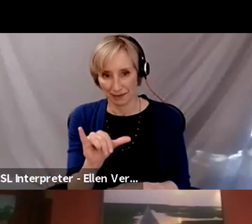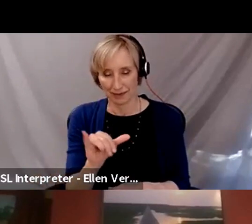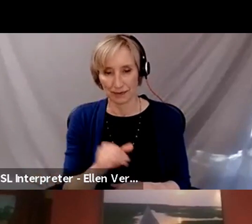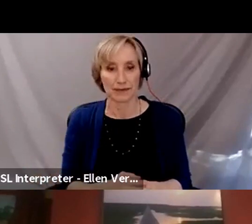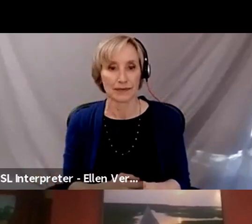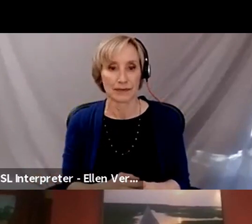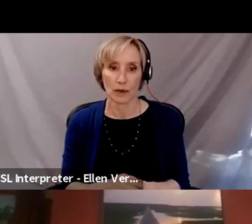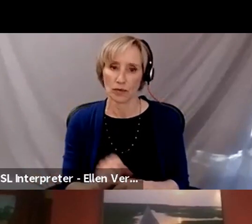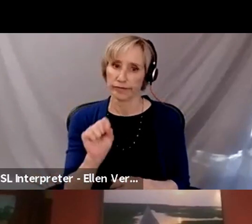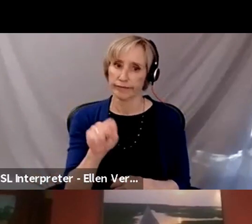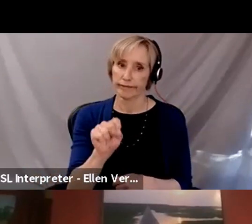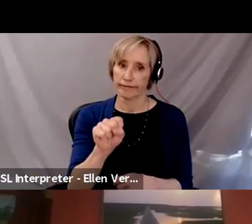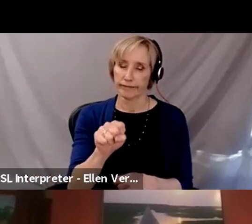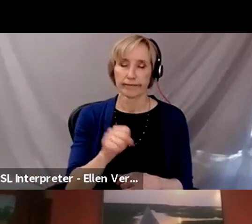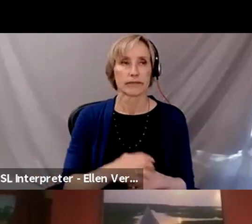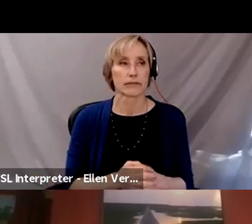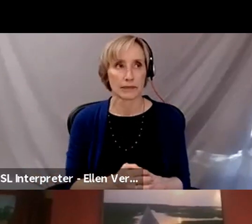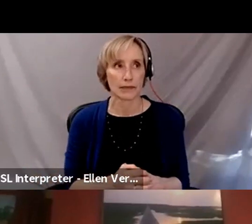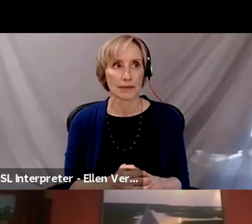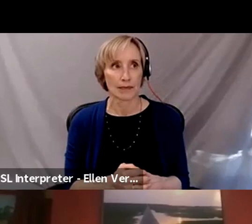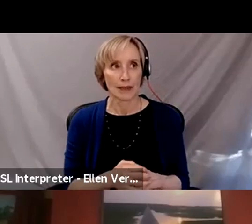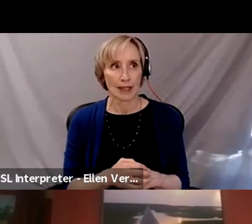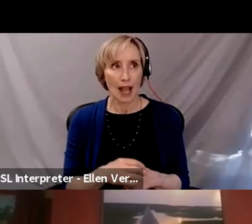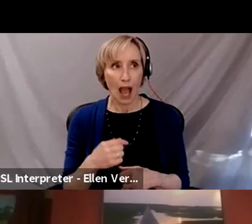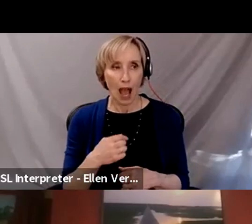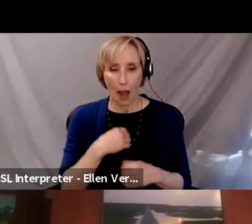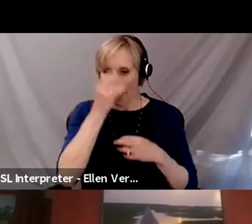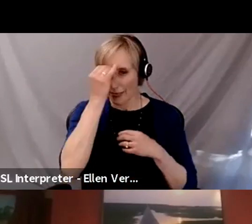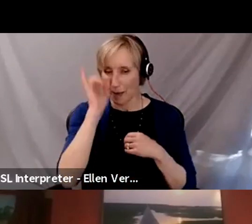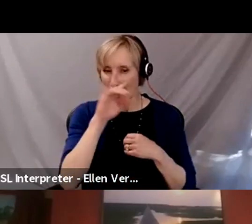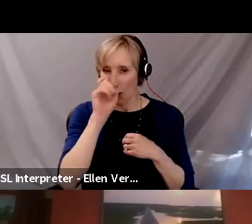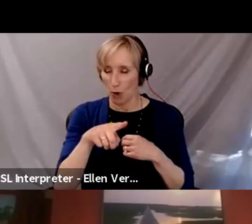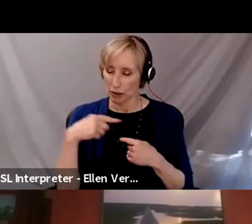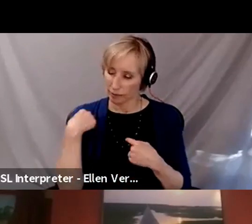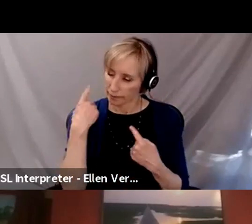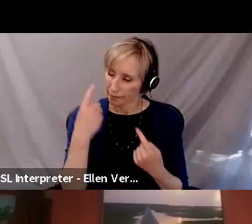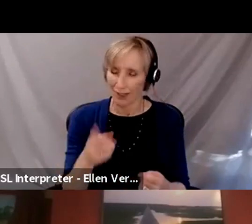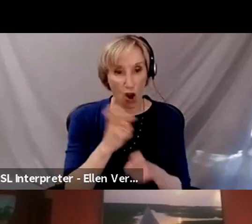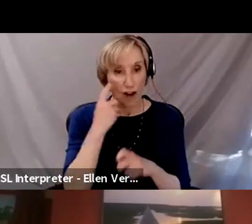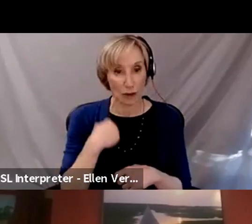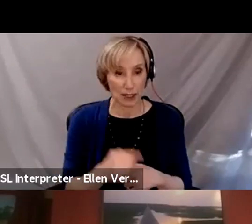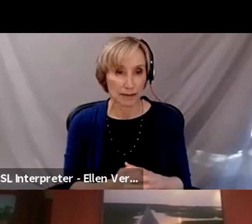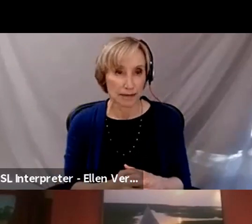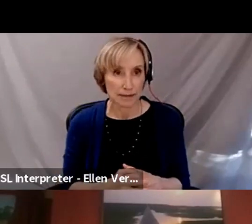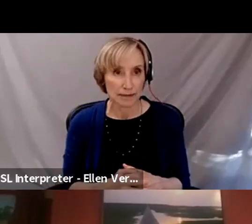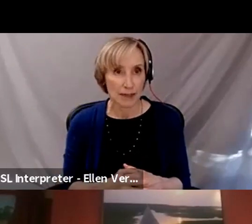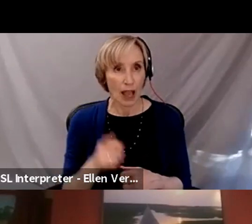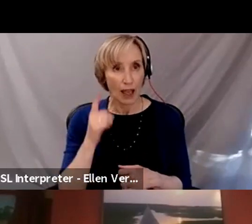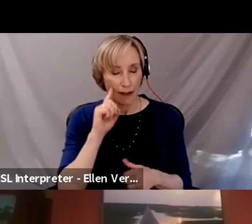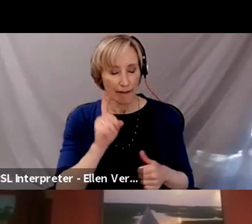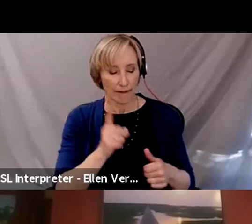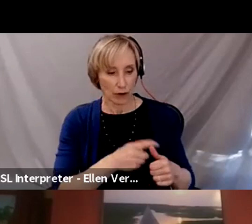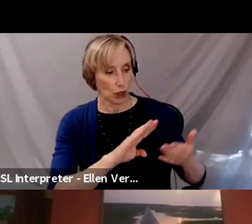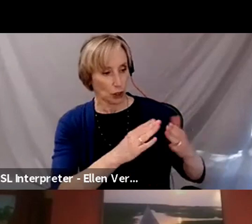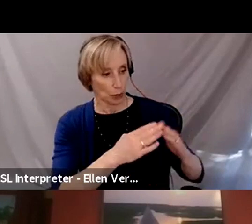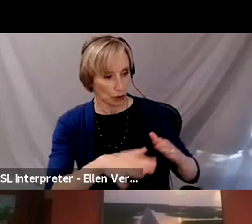Yeah, I think this question was hard for me, thinking about kind of the community aspect and then my own personal